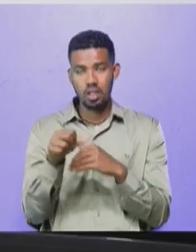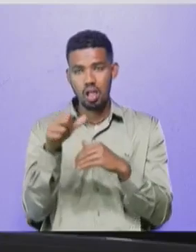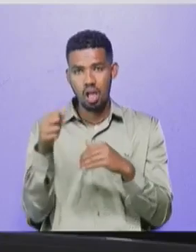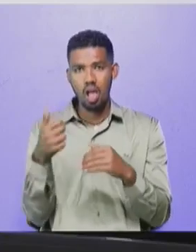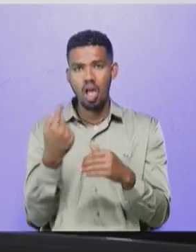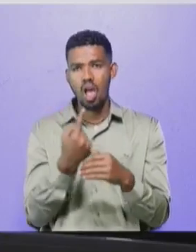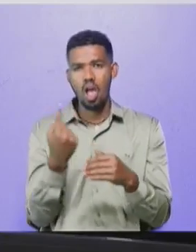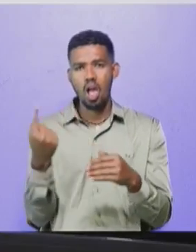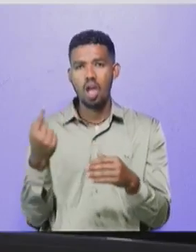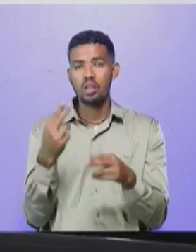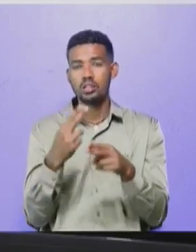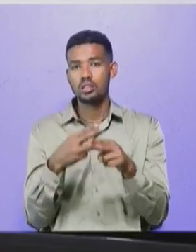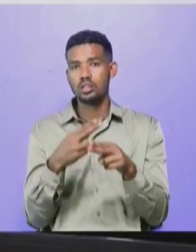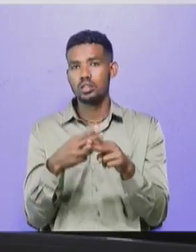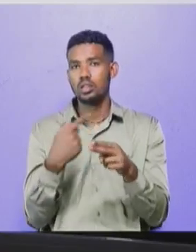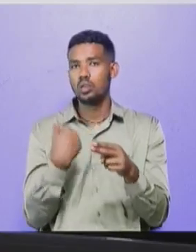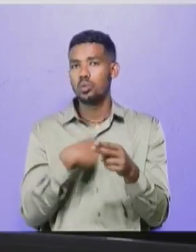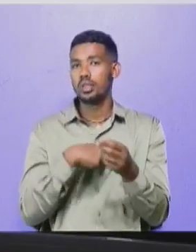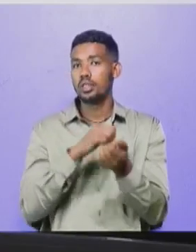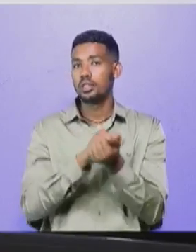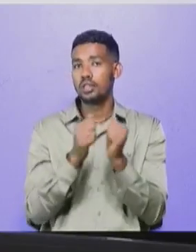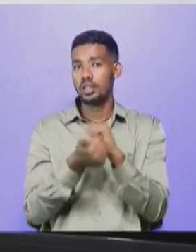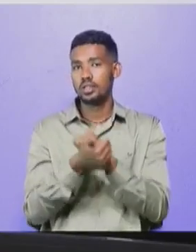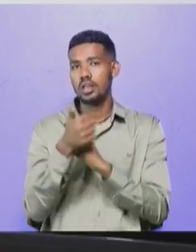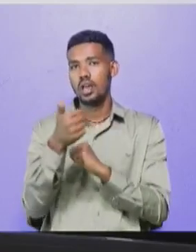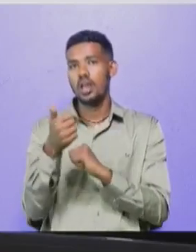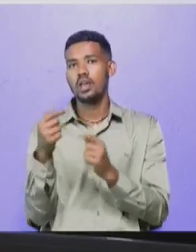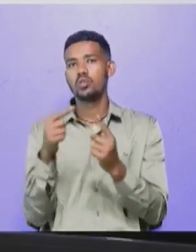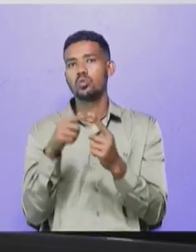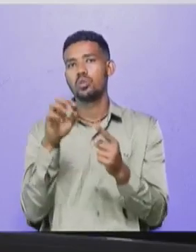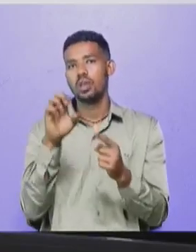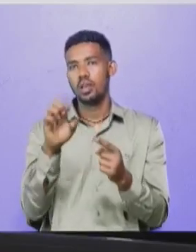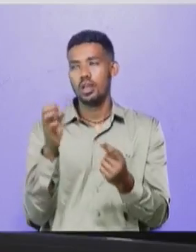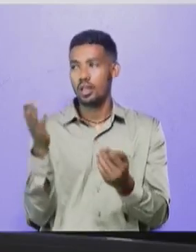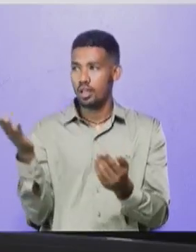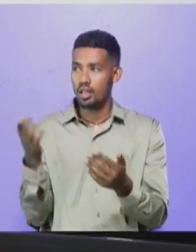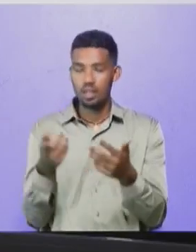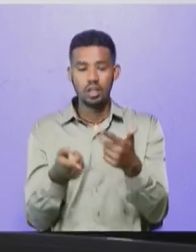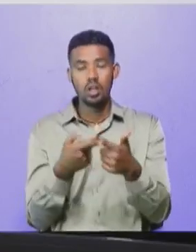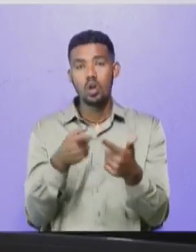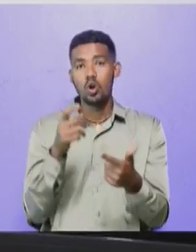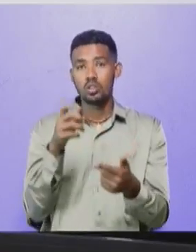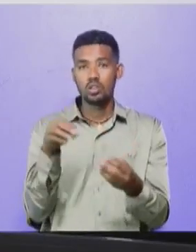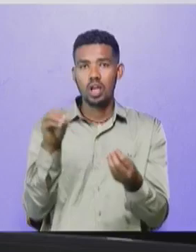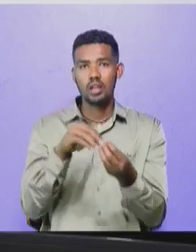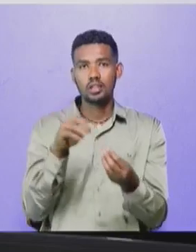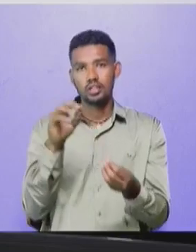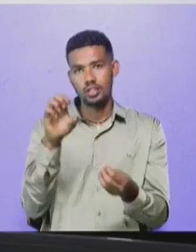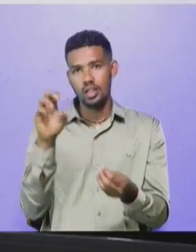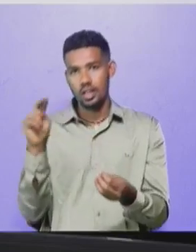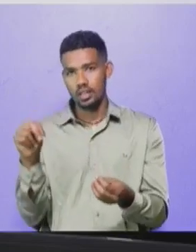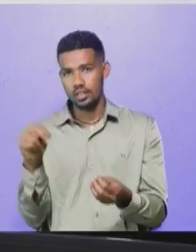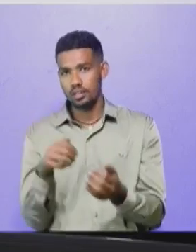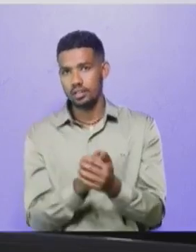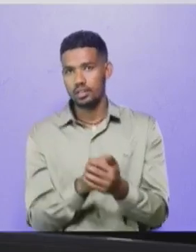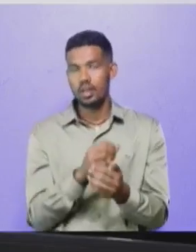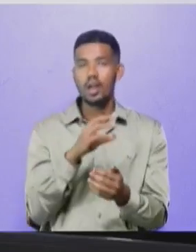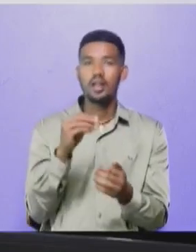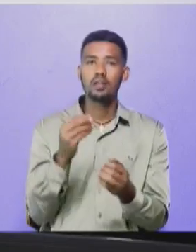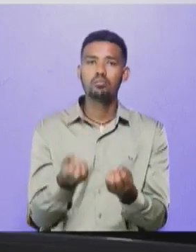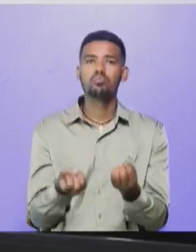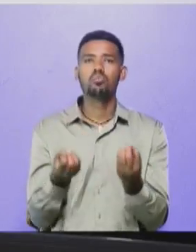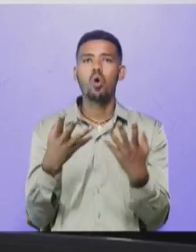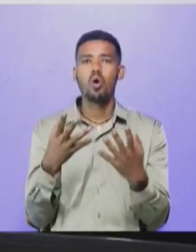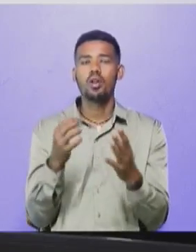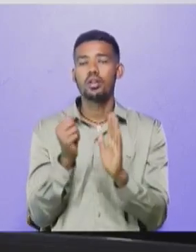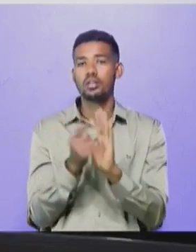For example, here is we just change A to E. Here is ox, add EN, and more examples.